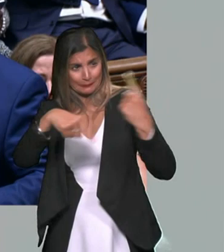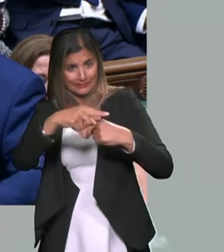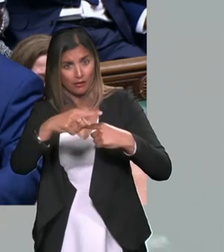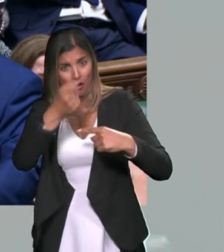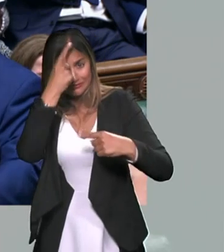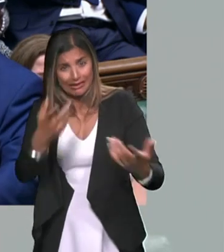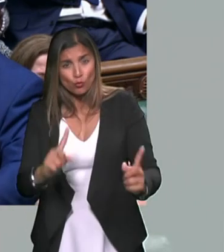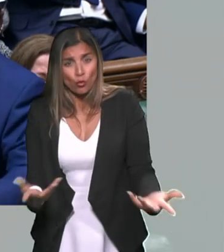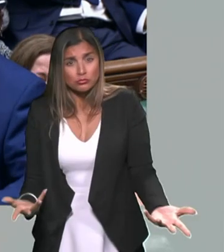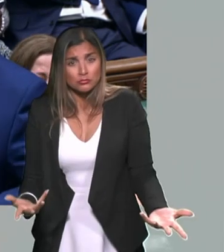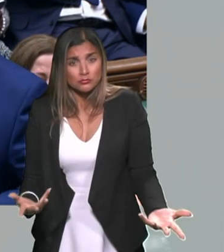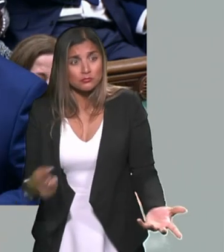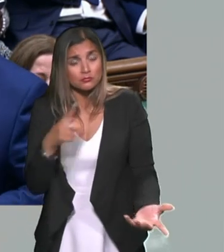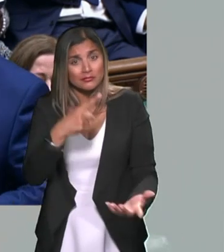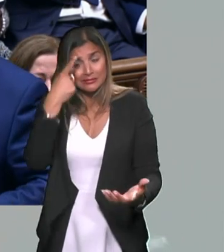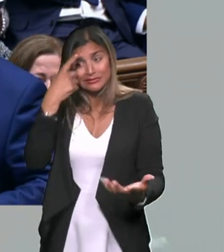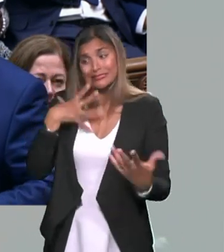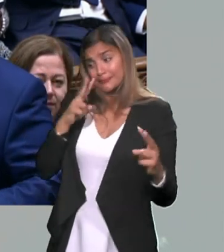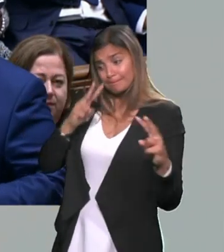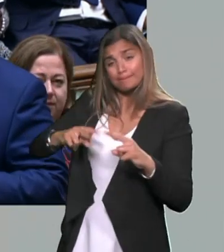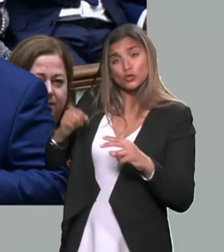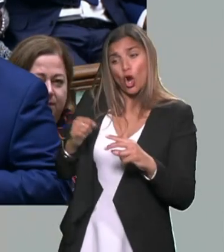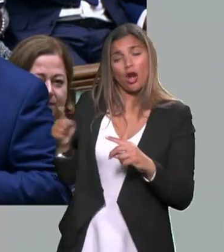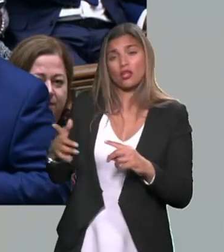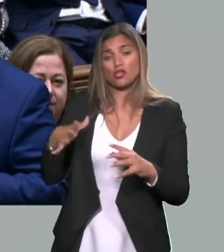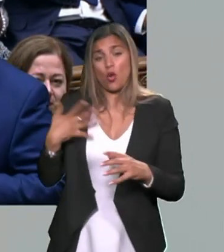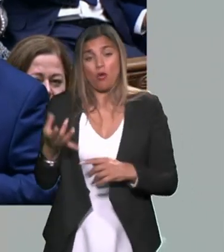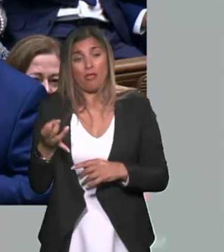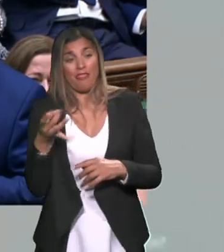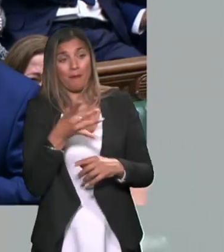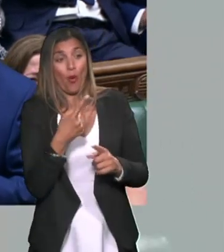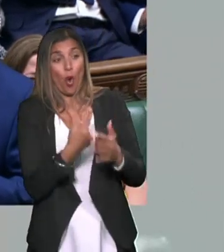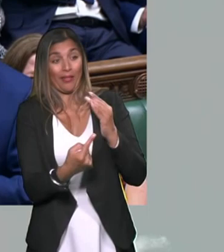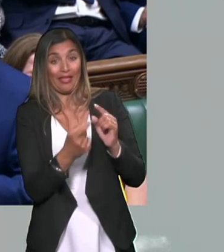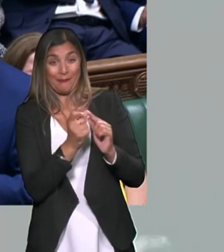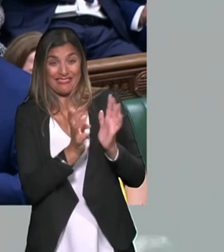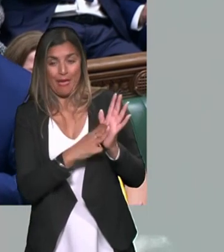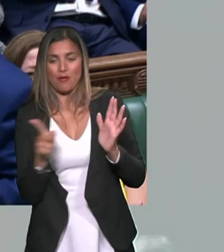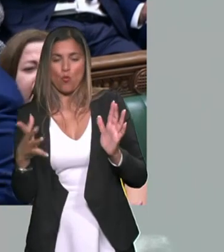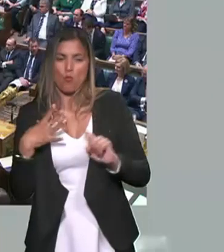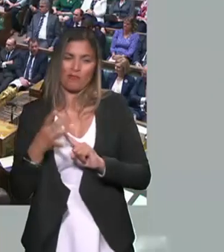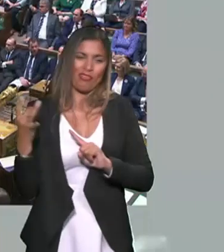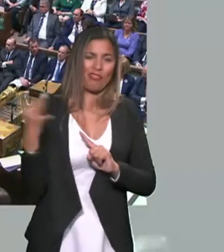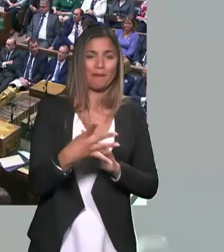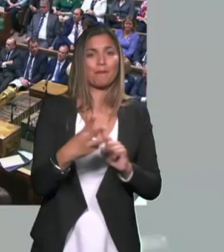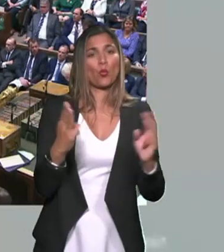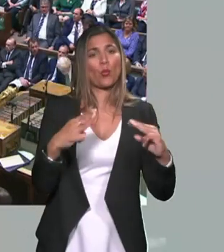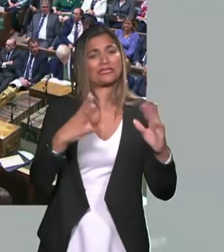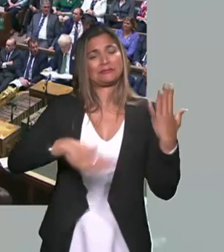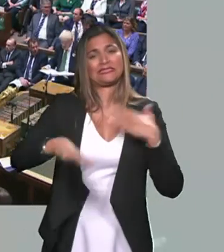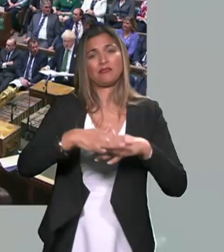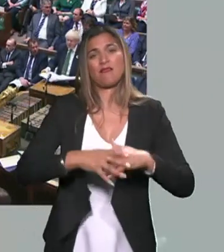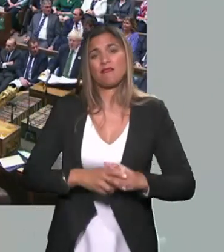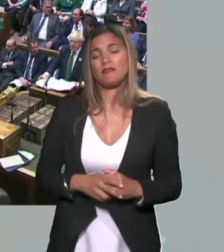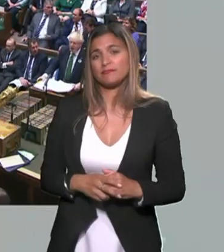get that people in Scotland don't just want rid of him, they want rid of the whole rotten Westminster system? Prime